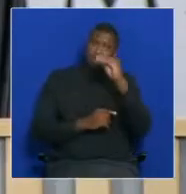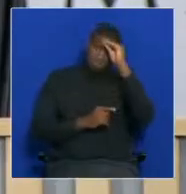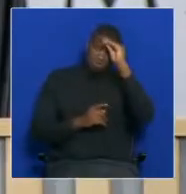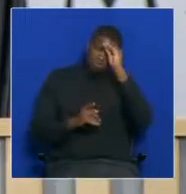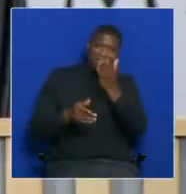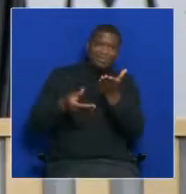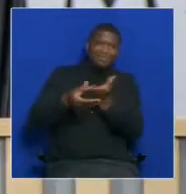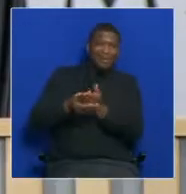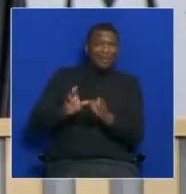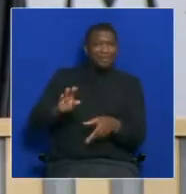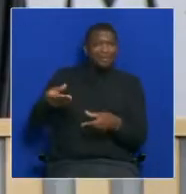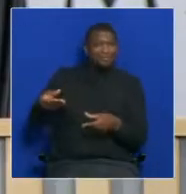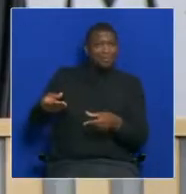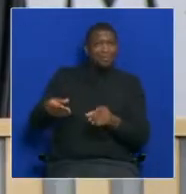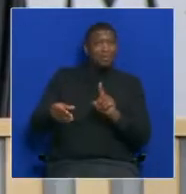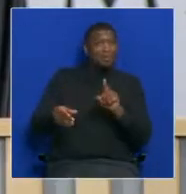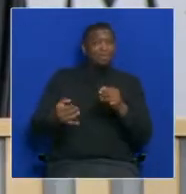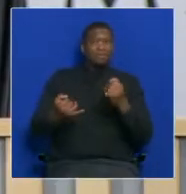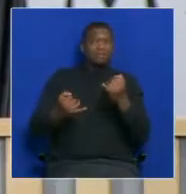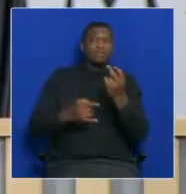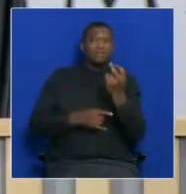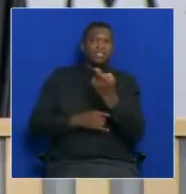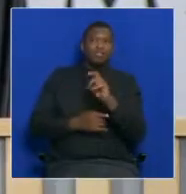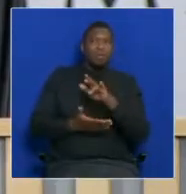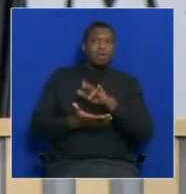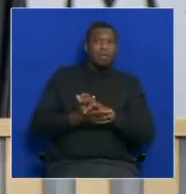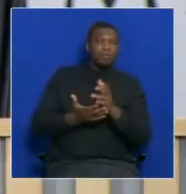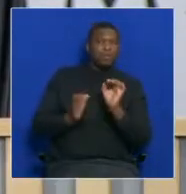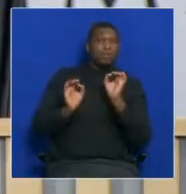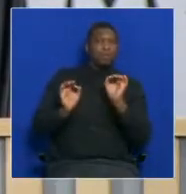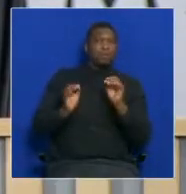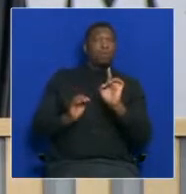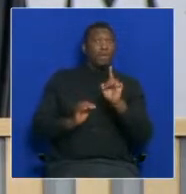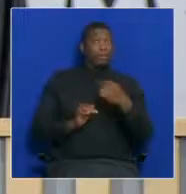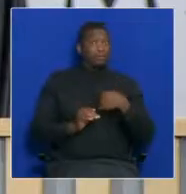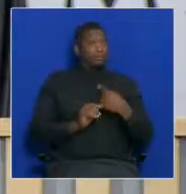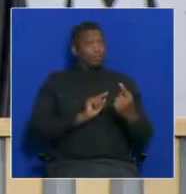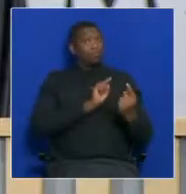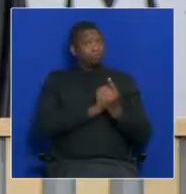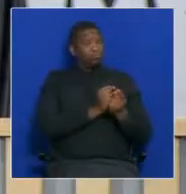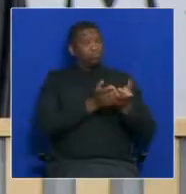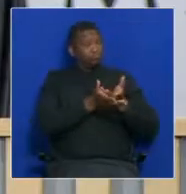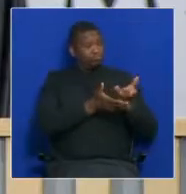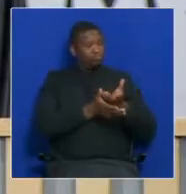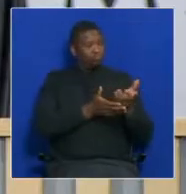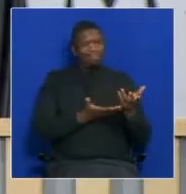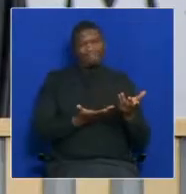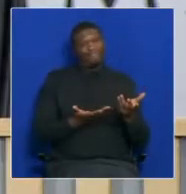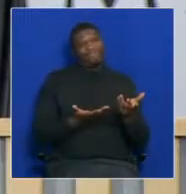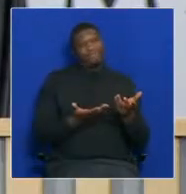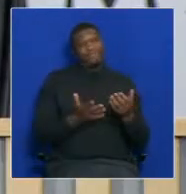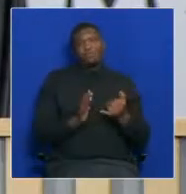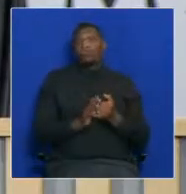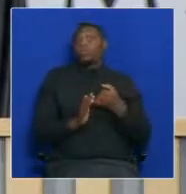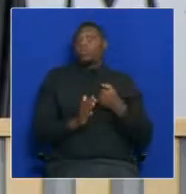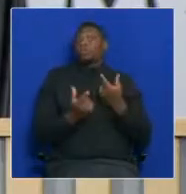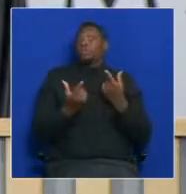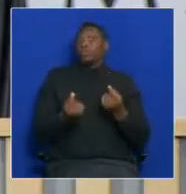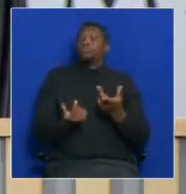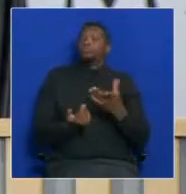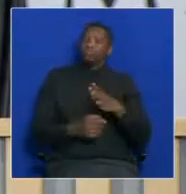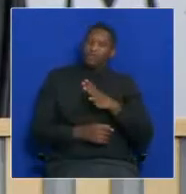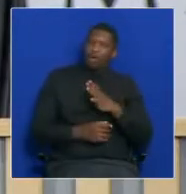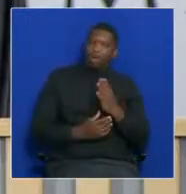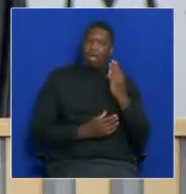I did not have that discussion with him. All what I did was, because he's asking me to facilitate, I just facilitated